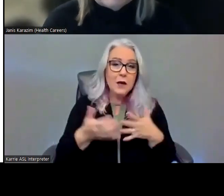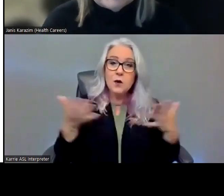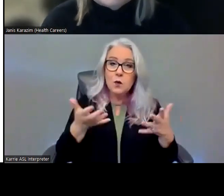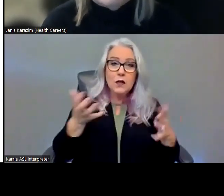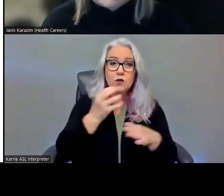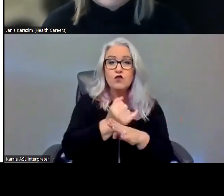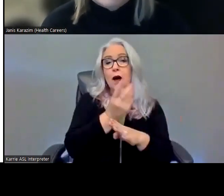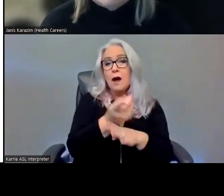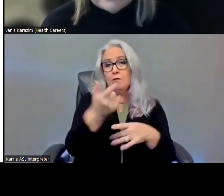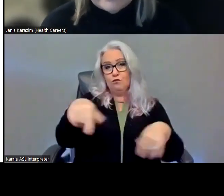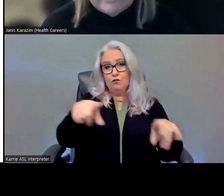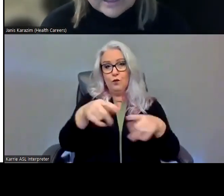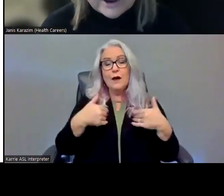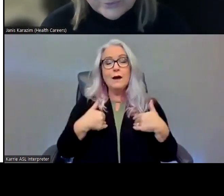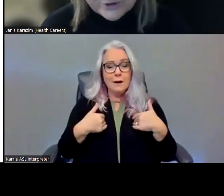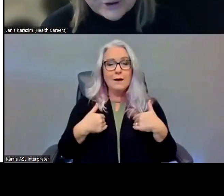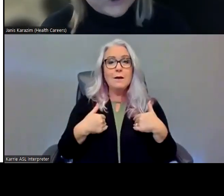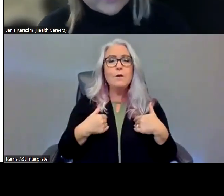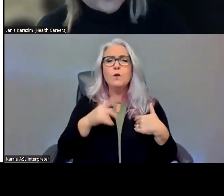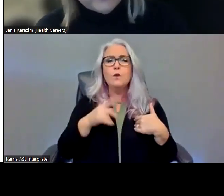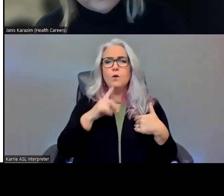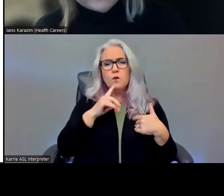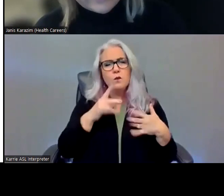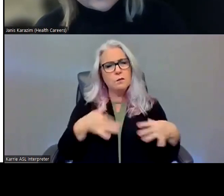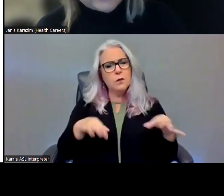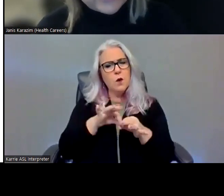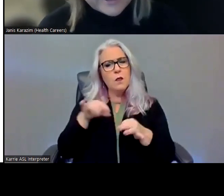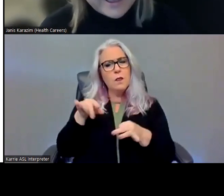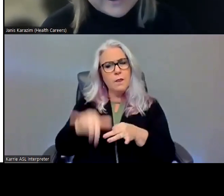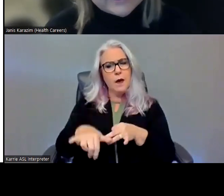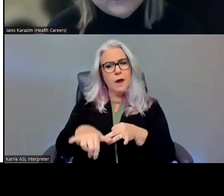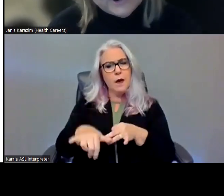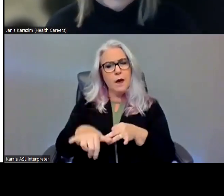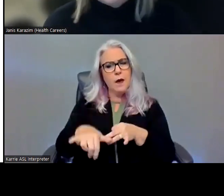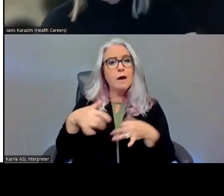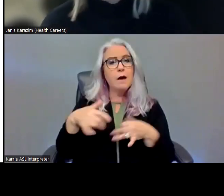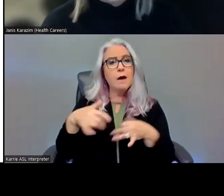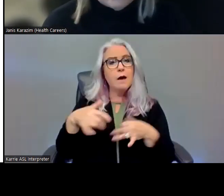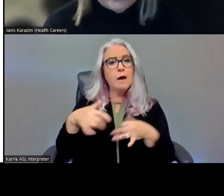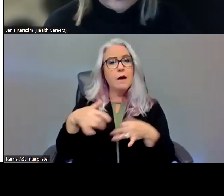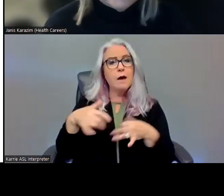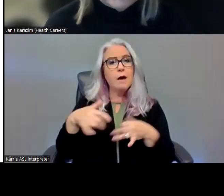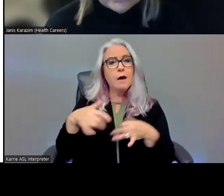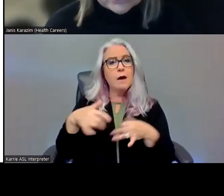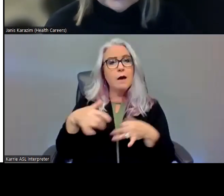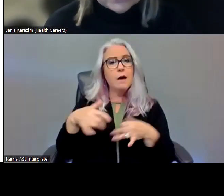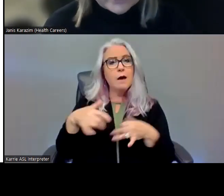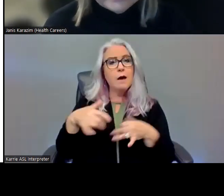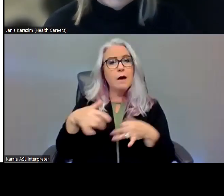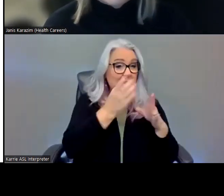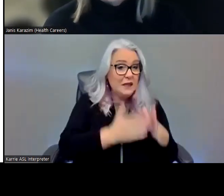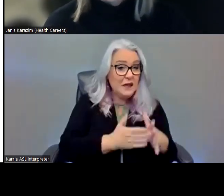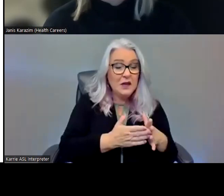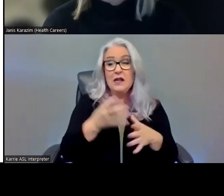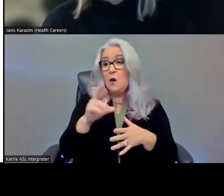it's important that that healthcare worker, whether it be the dietary aide delivering the meal or the nurse, the